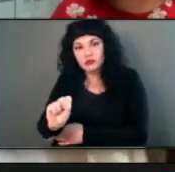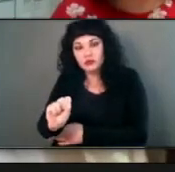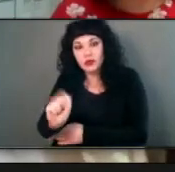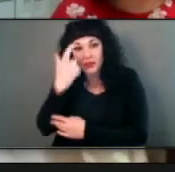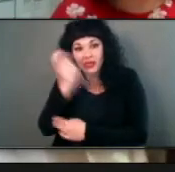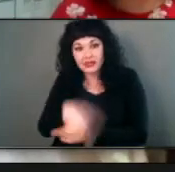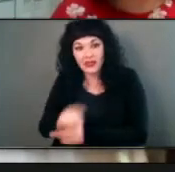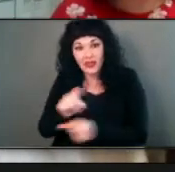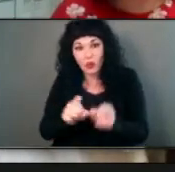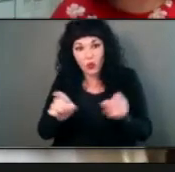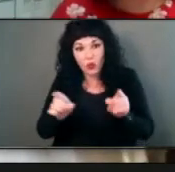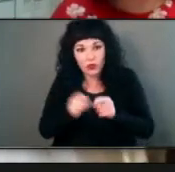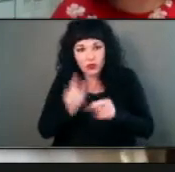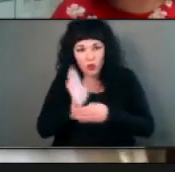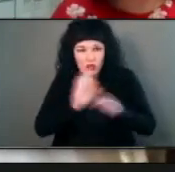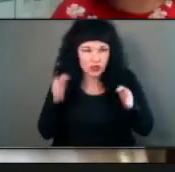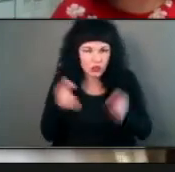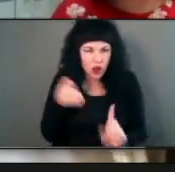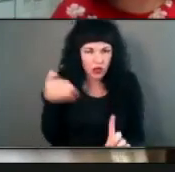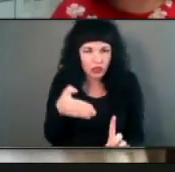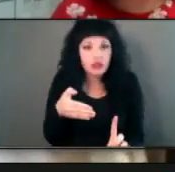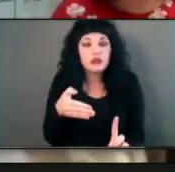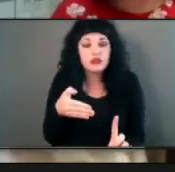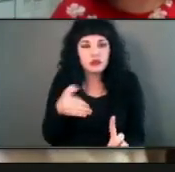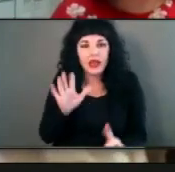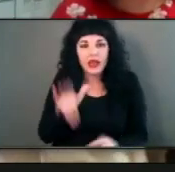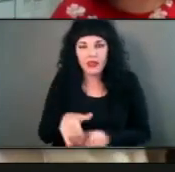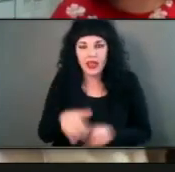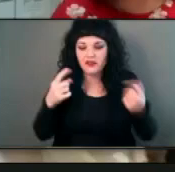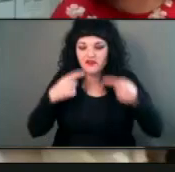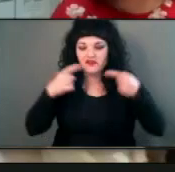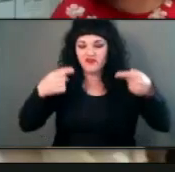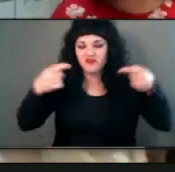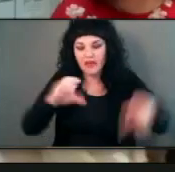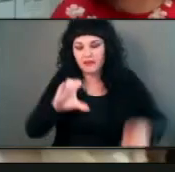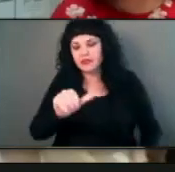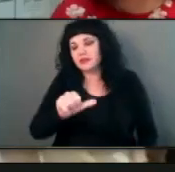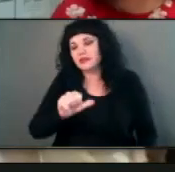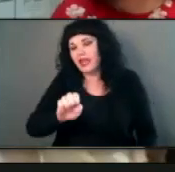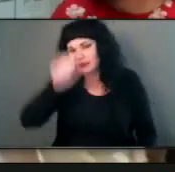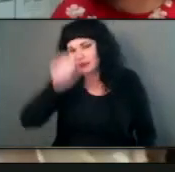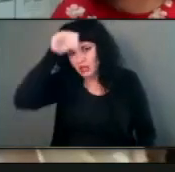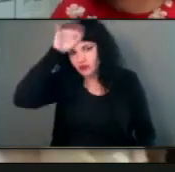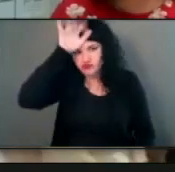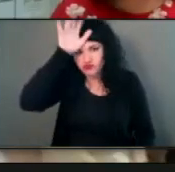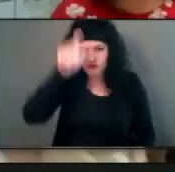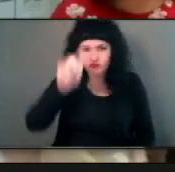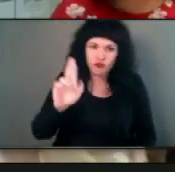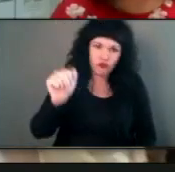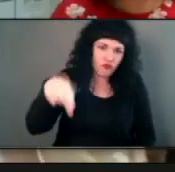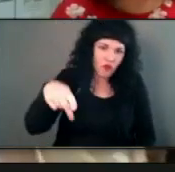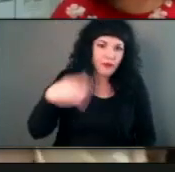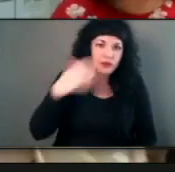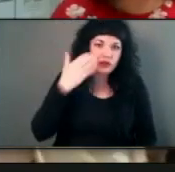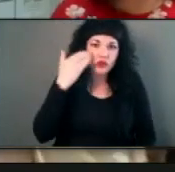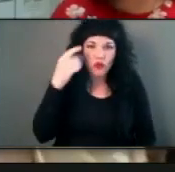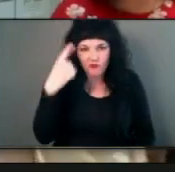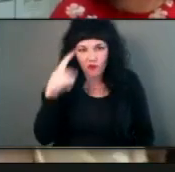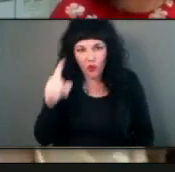that famous case that Trump became known for, stirring up that whole fear of minority youth.